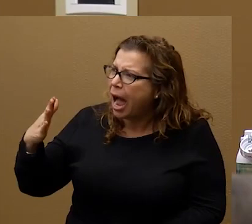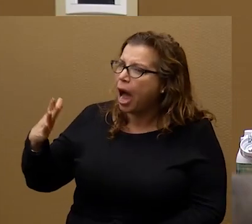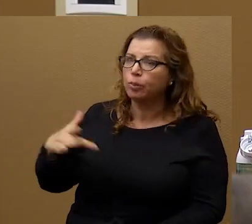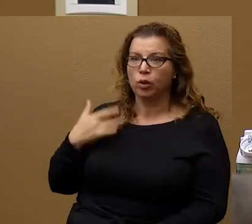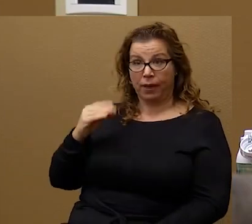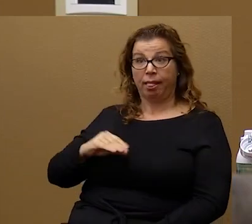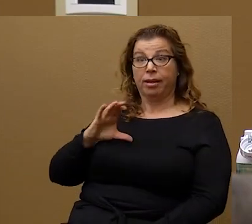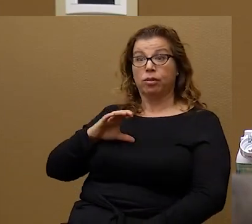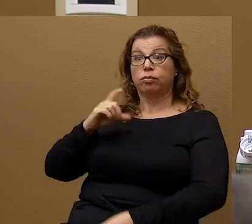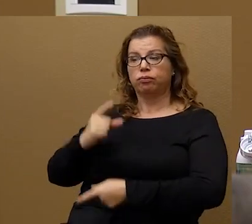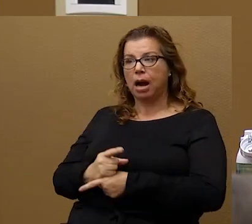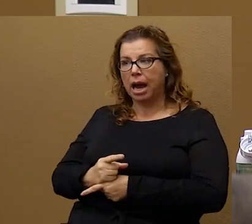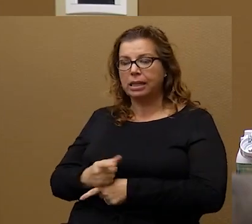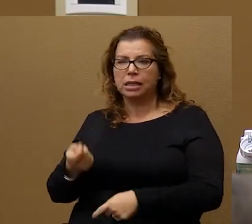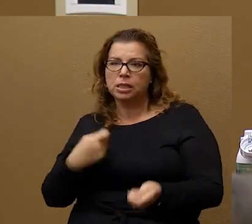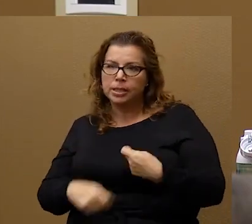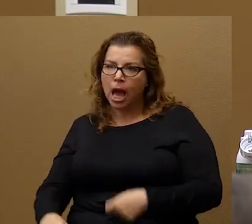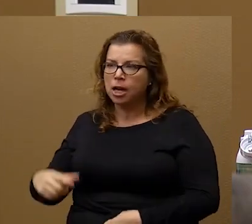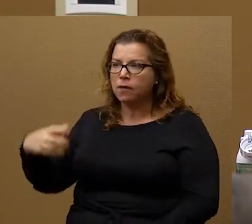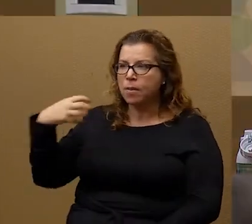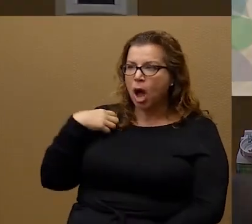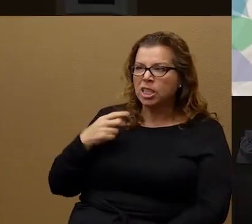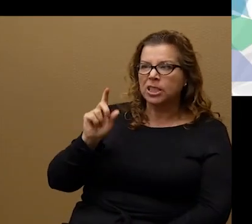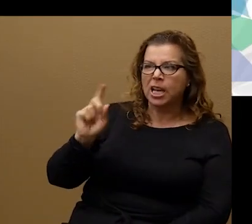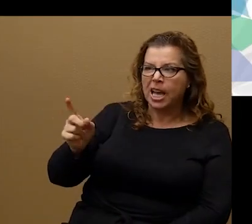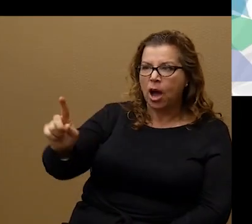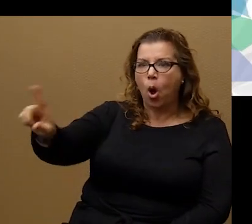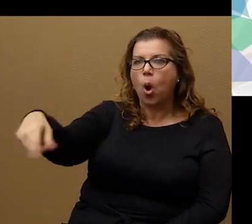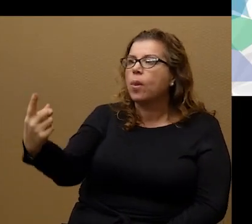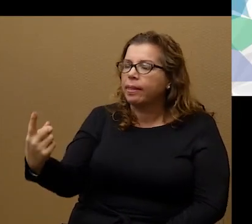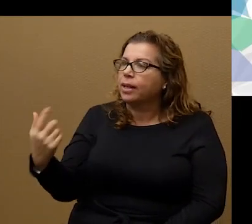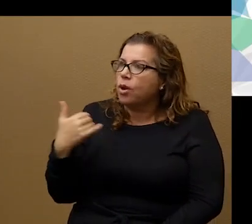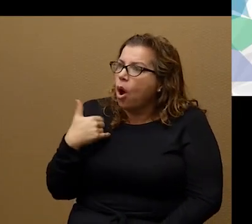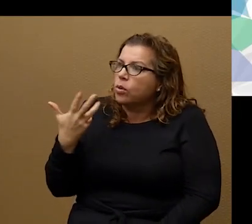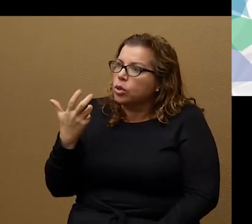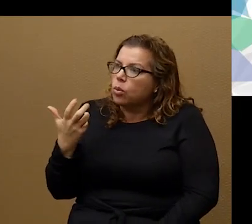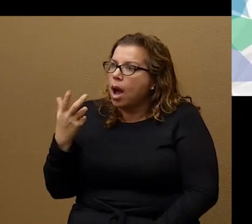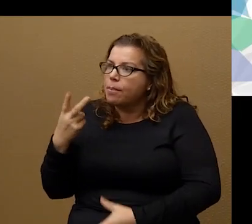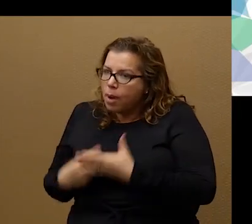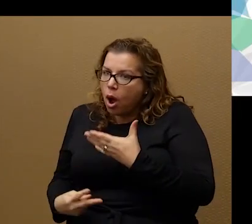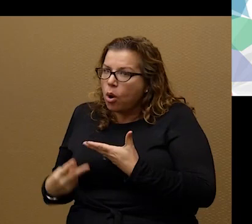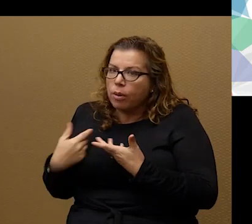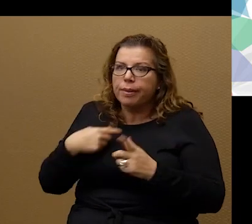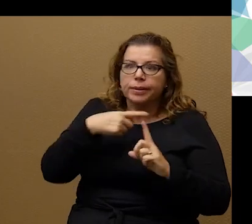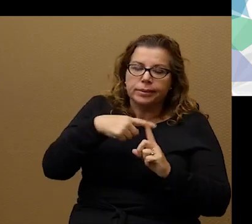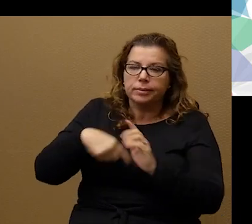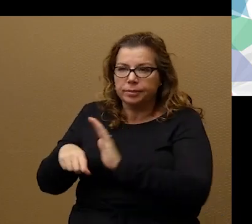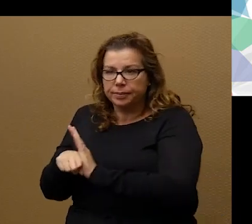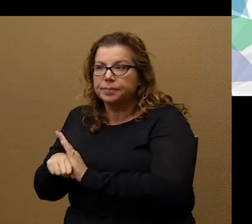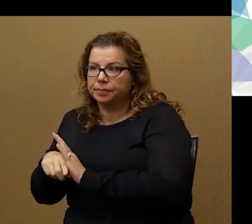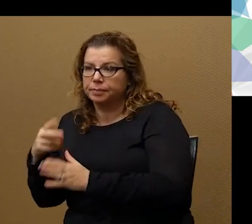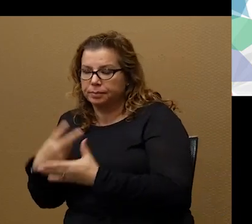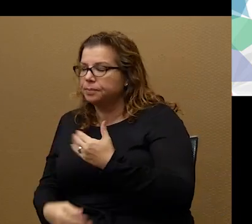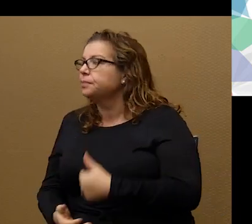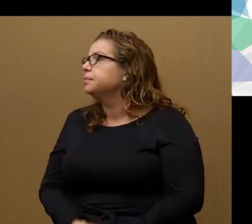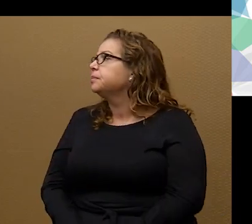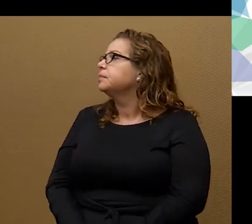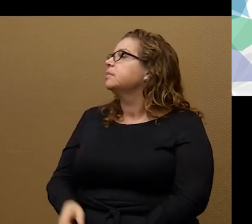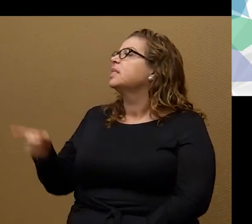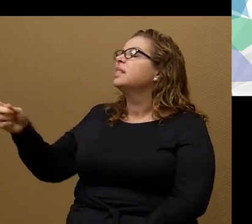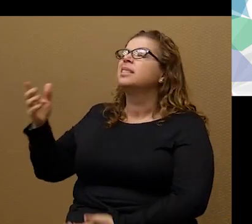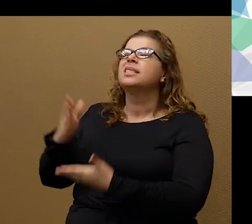did something bad. So common mistakes that we tend to